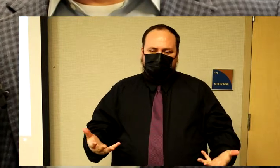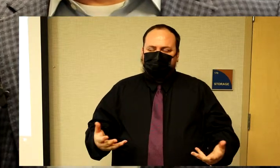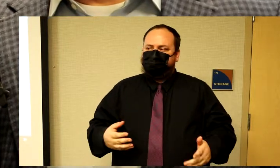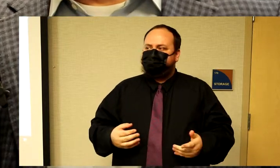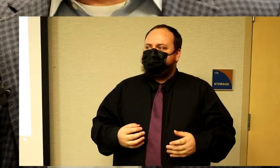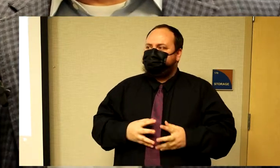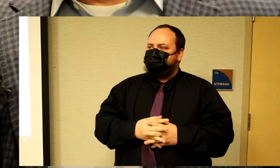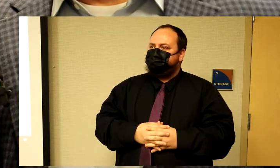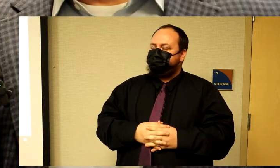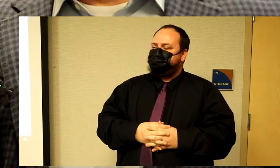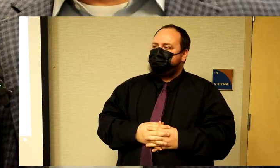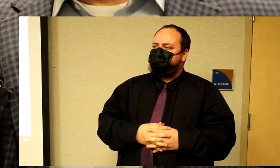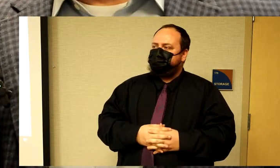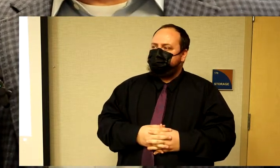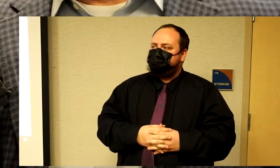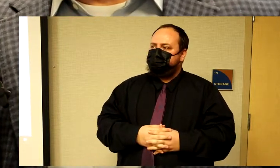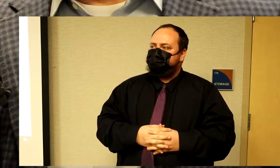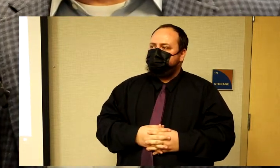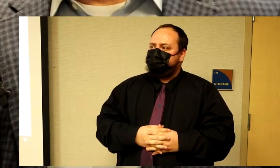But